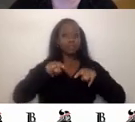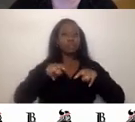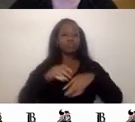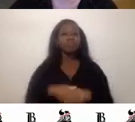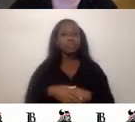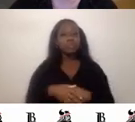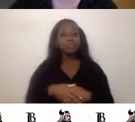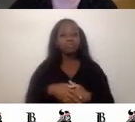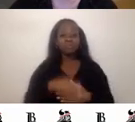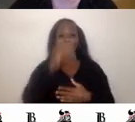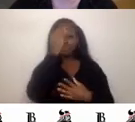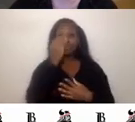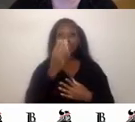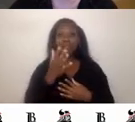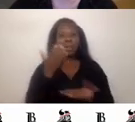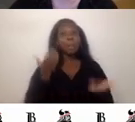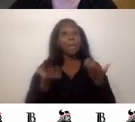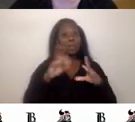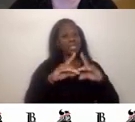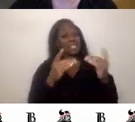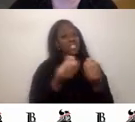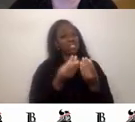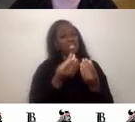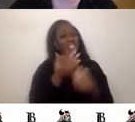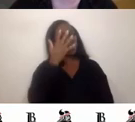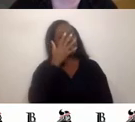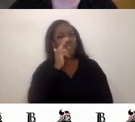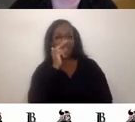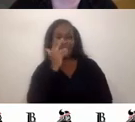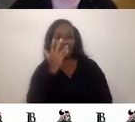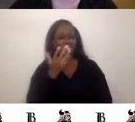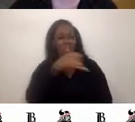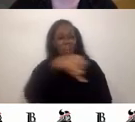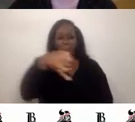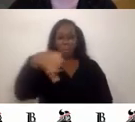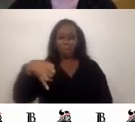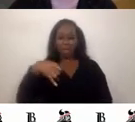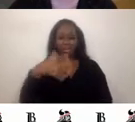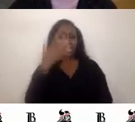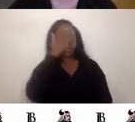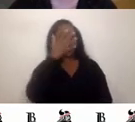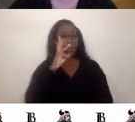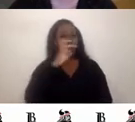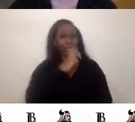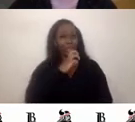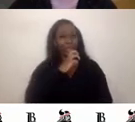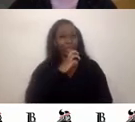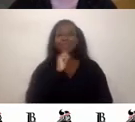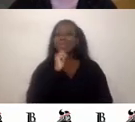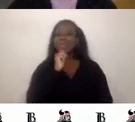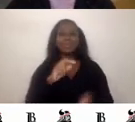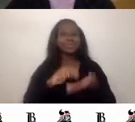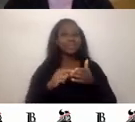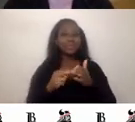you have a district that looks a little funny, may have some boundaries that look a little weird, doesn't necessarily mean that it is